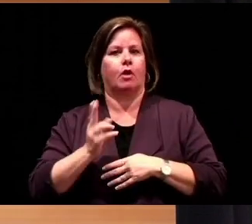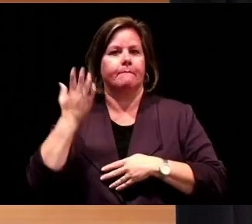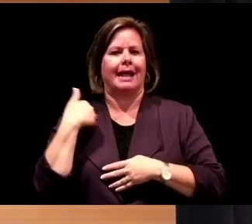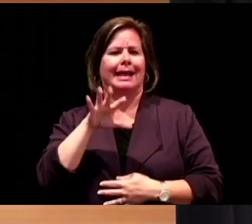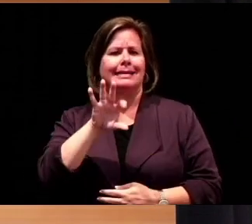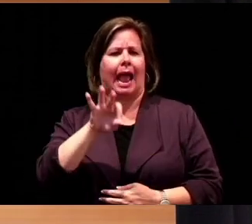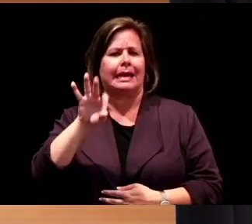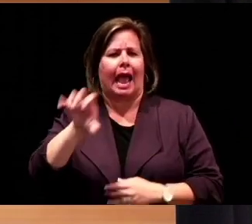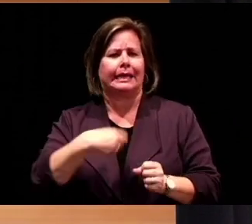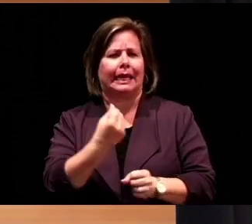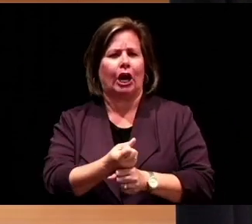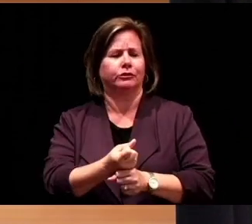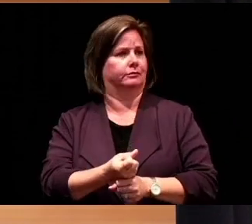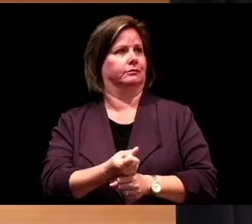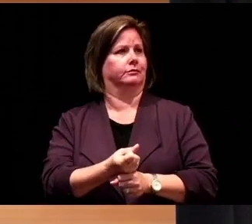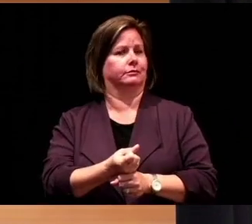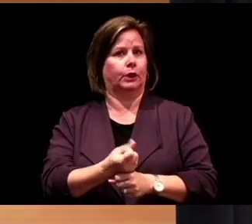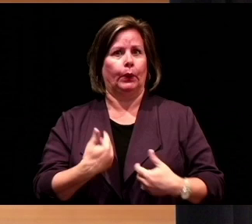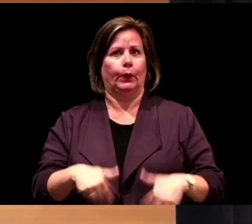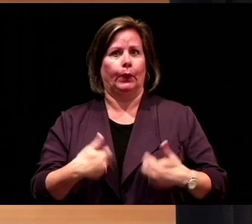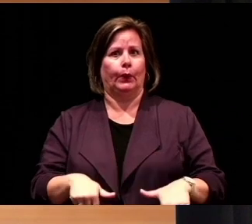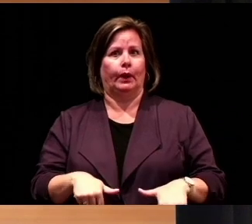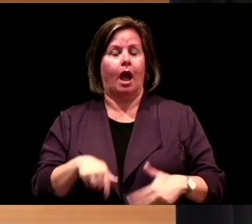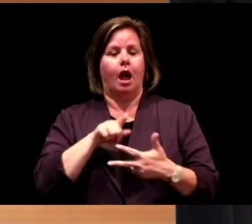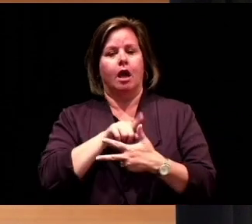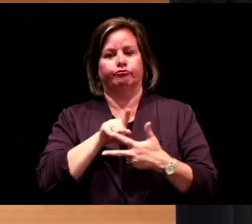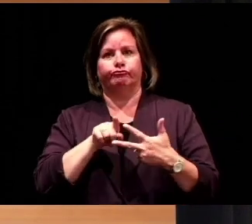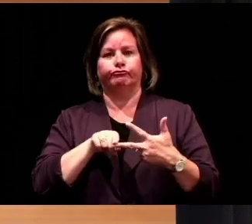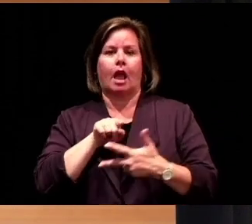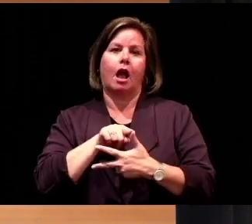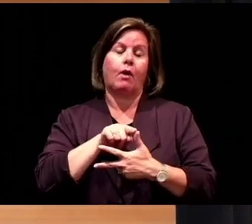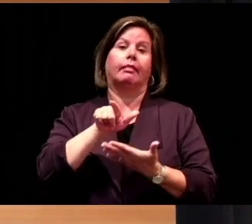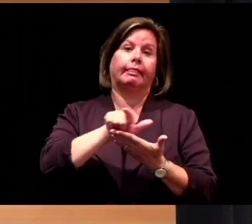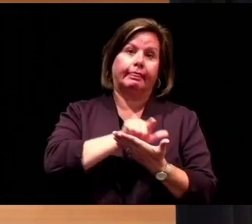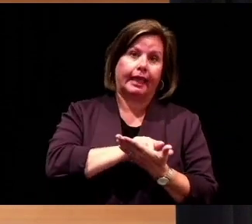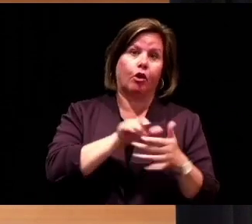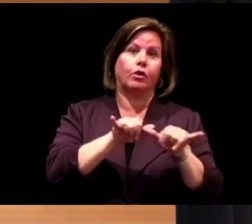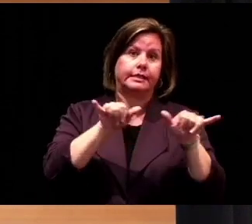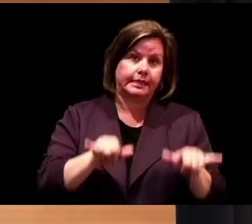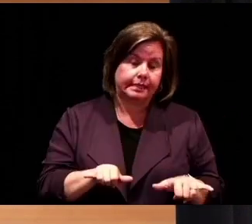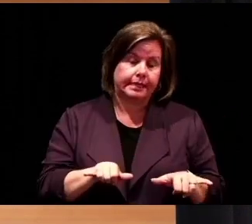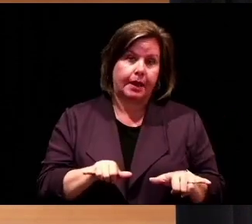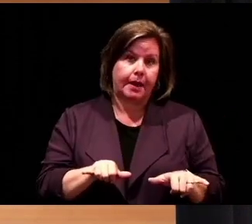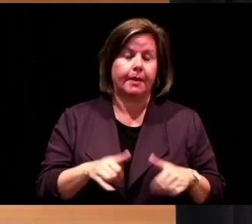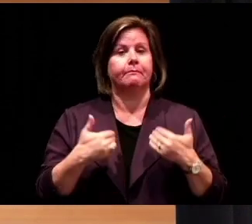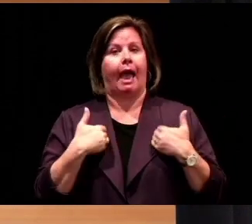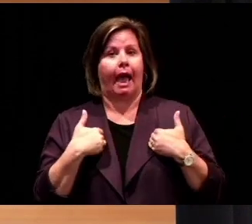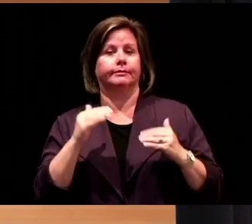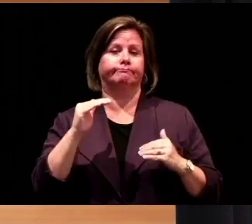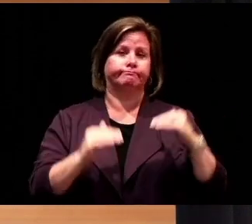courts struggle with this one, and different circuits have different threshold. I will